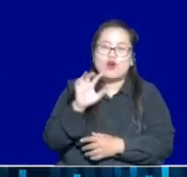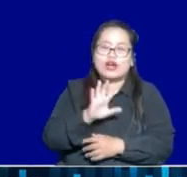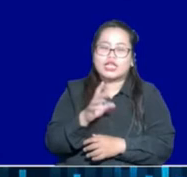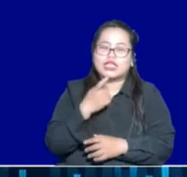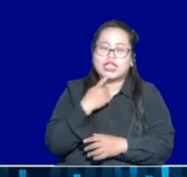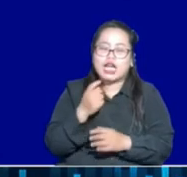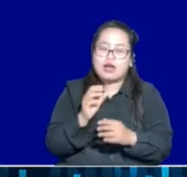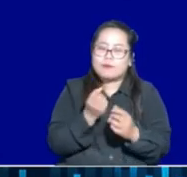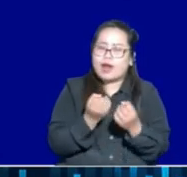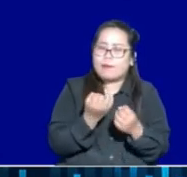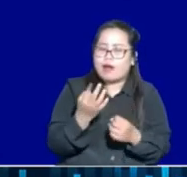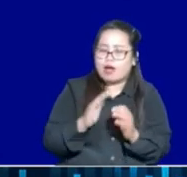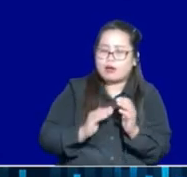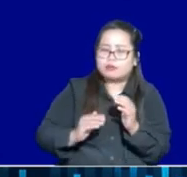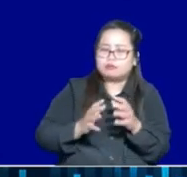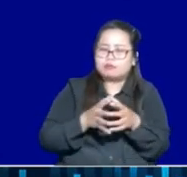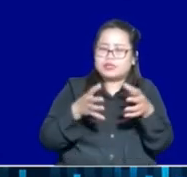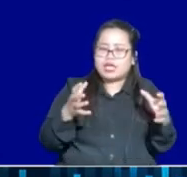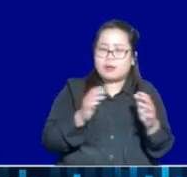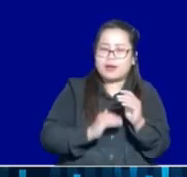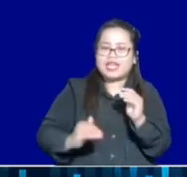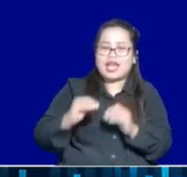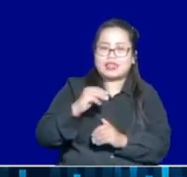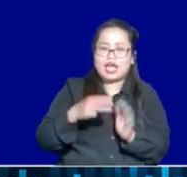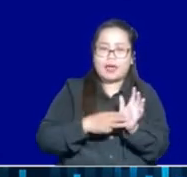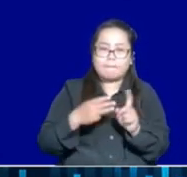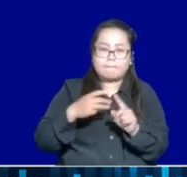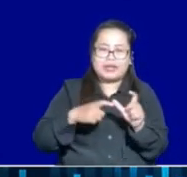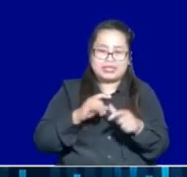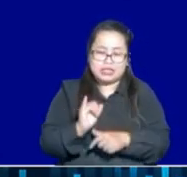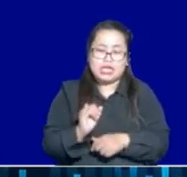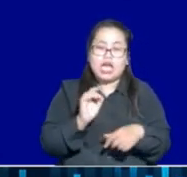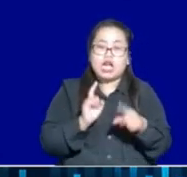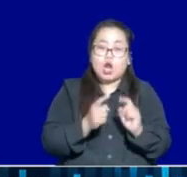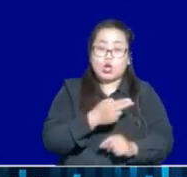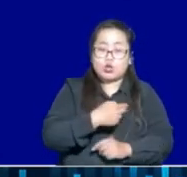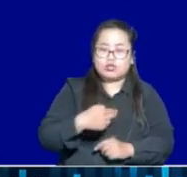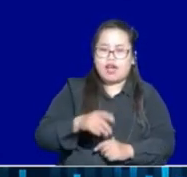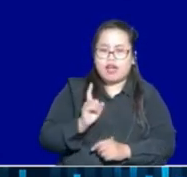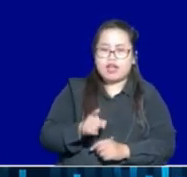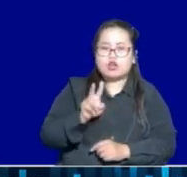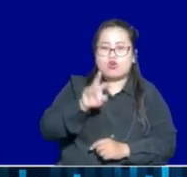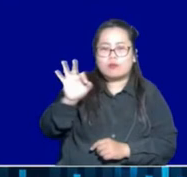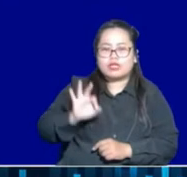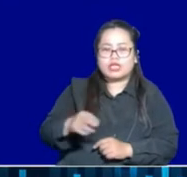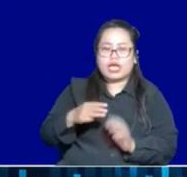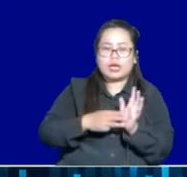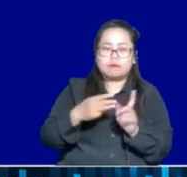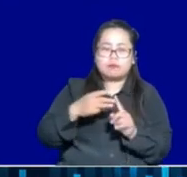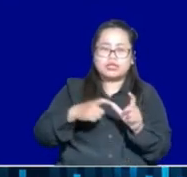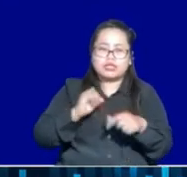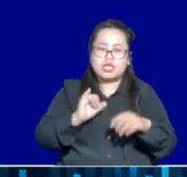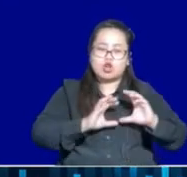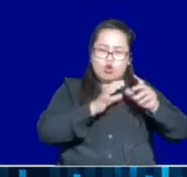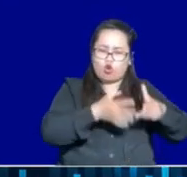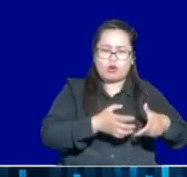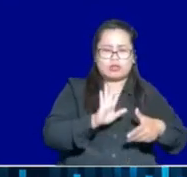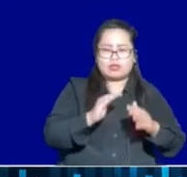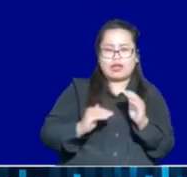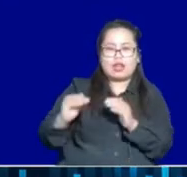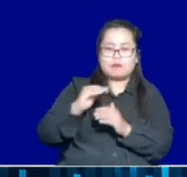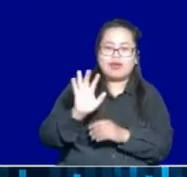here is Indonesia. It's about 2% of global emissions. It's not more than that. So if you were to eliminate all emissions